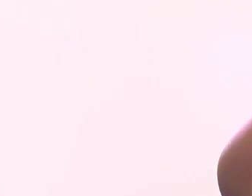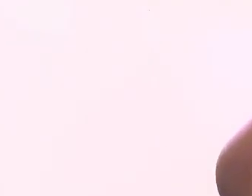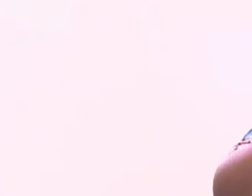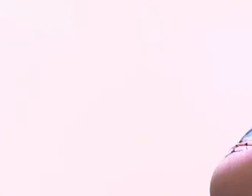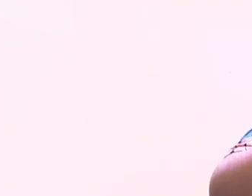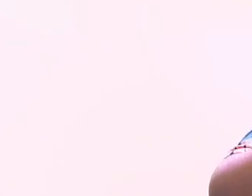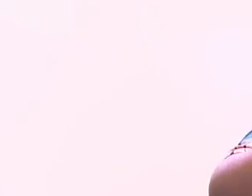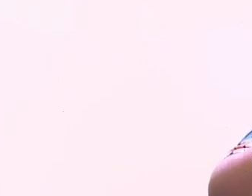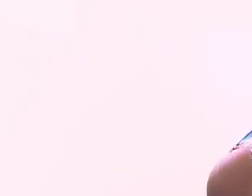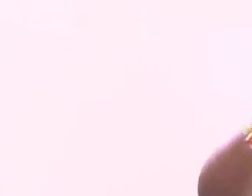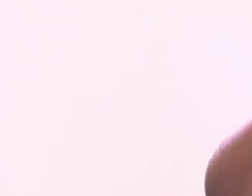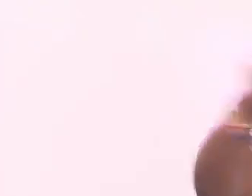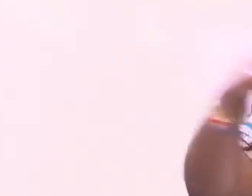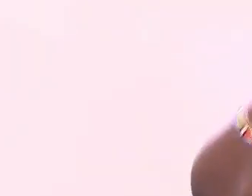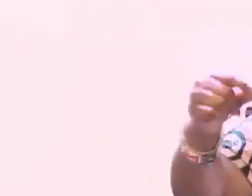immersive